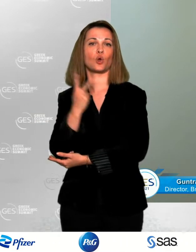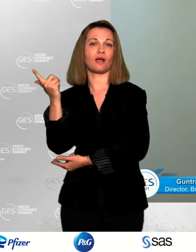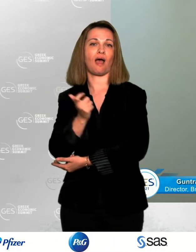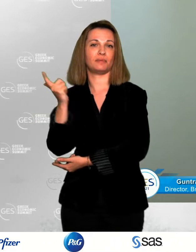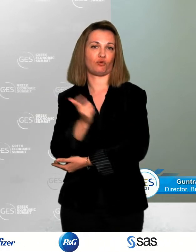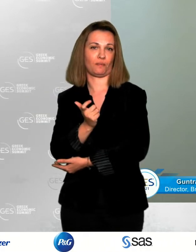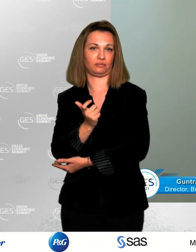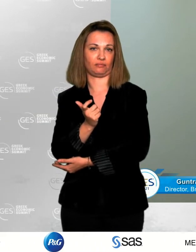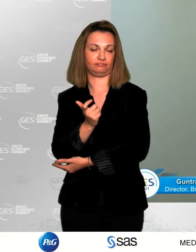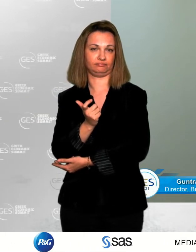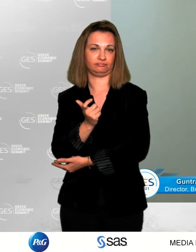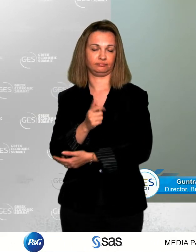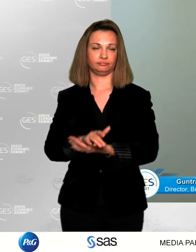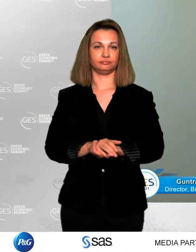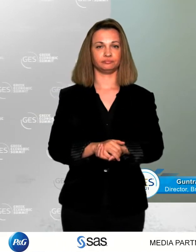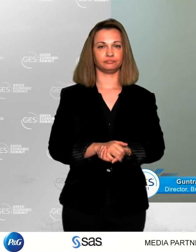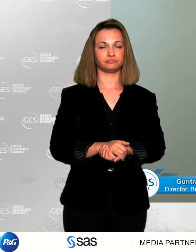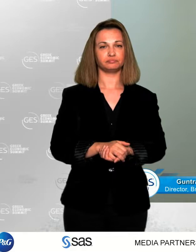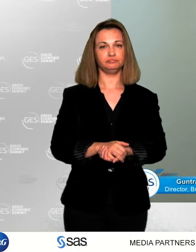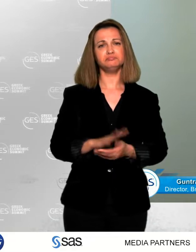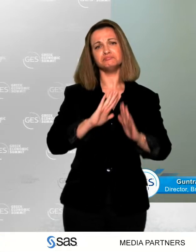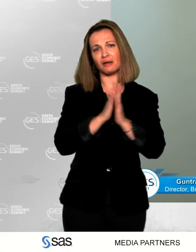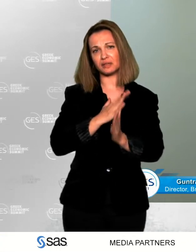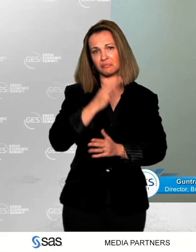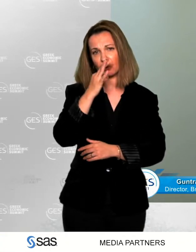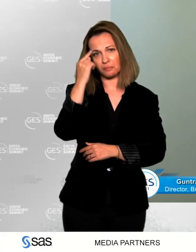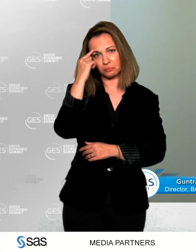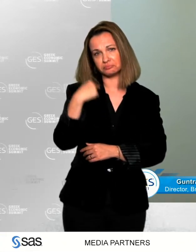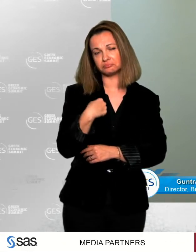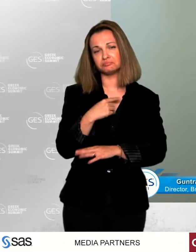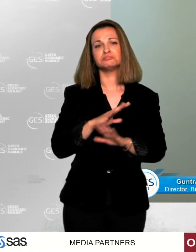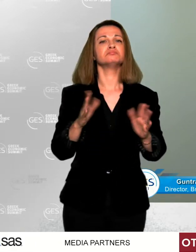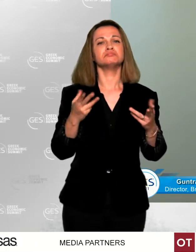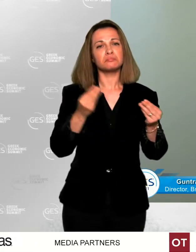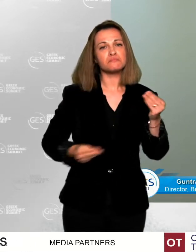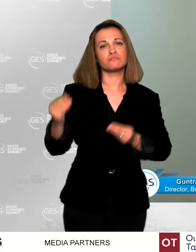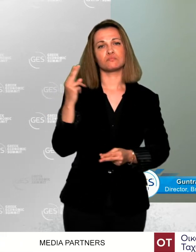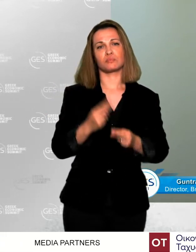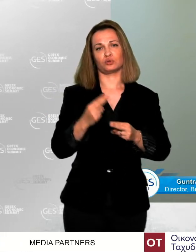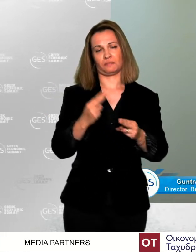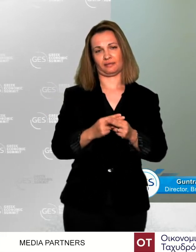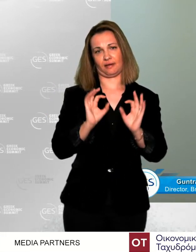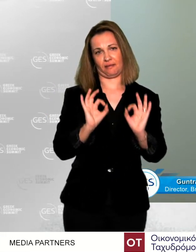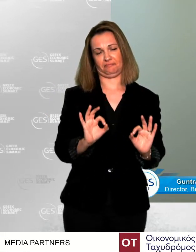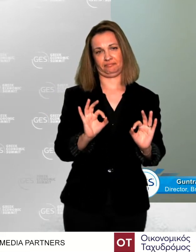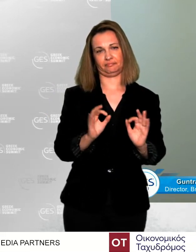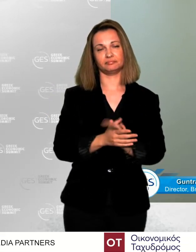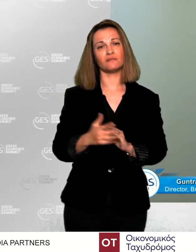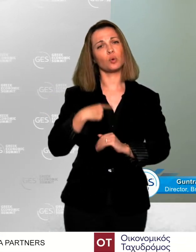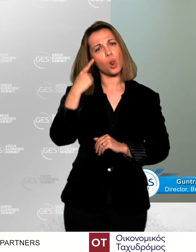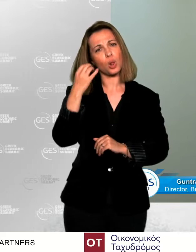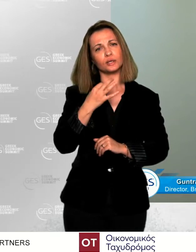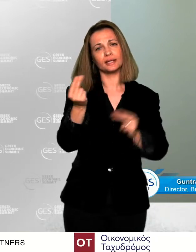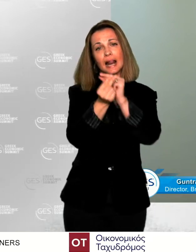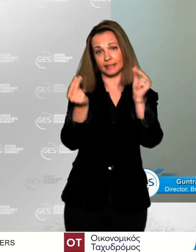So that's for me, I think the logical solution. Now we have a European program which is called Next Generation